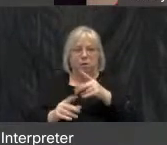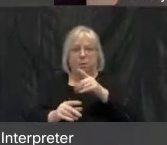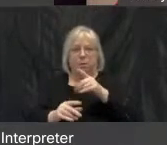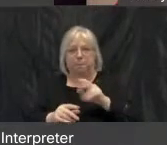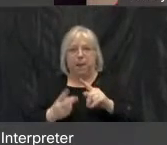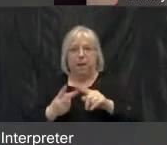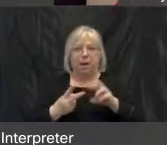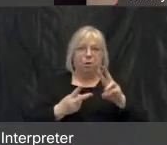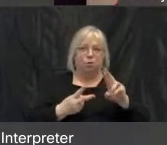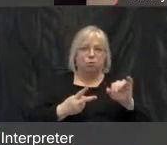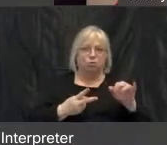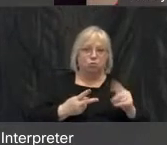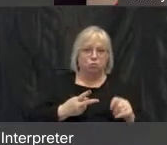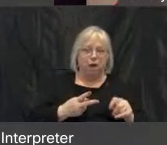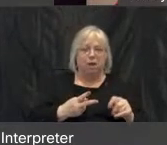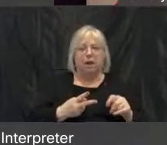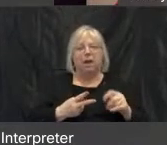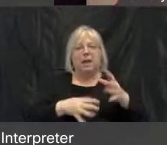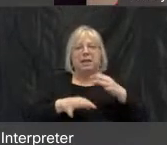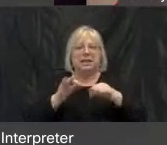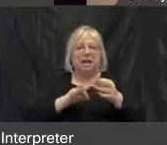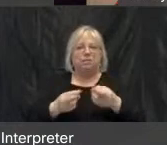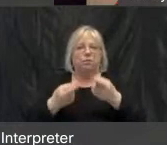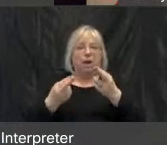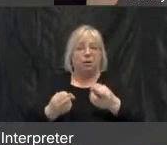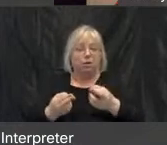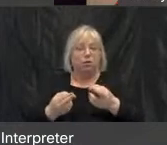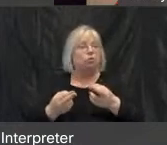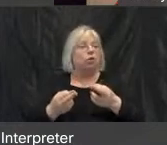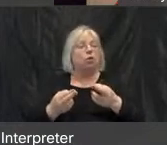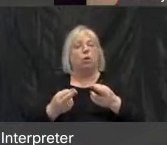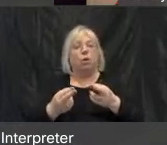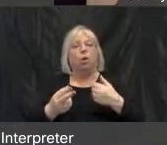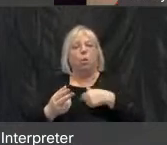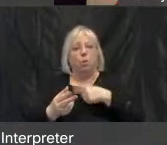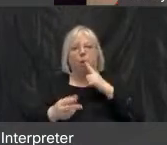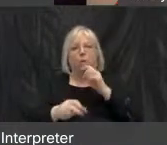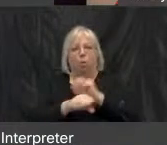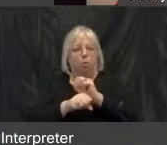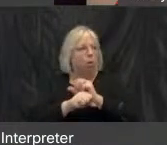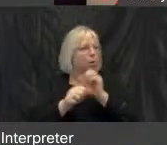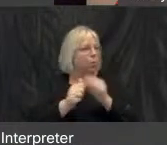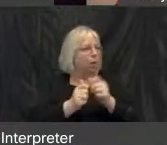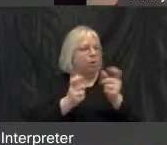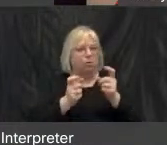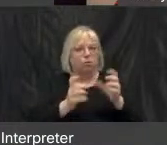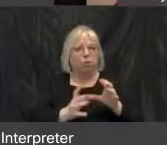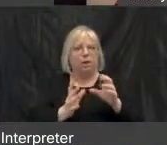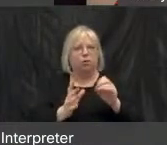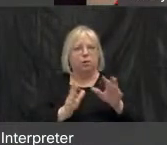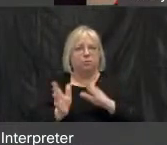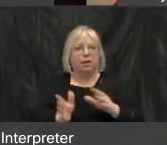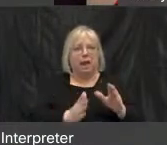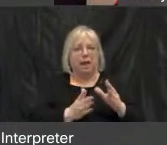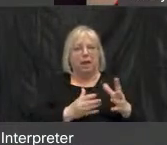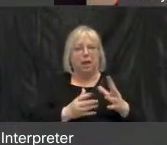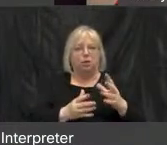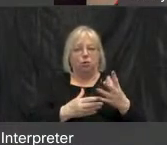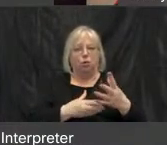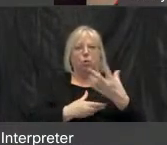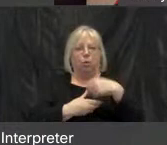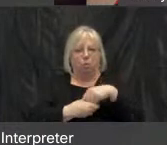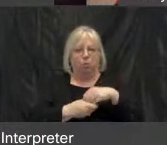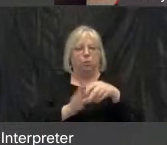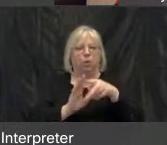Directors Wright. Instead of the resolution, Mr. Carpenter, we'll work with Director of Planning to incorporate those